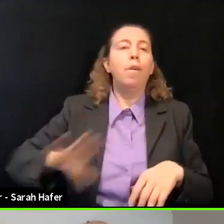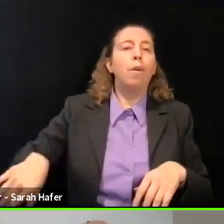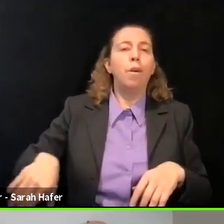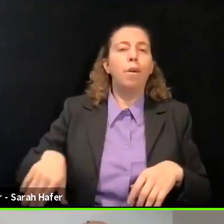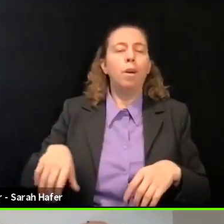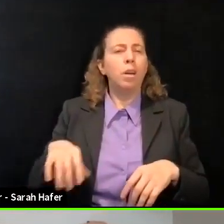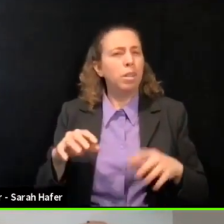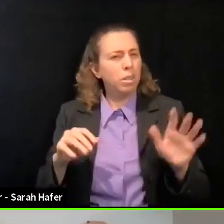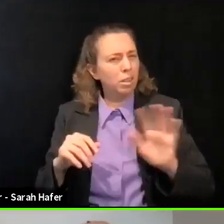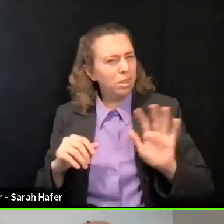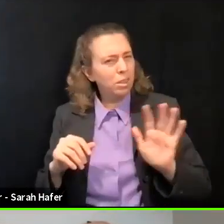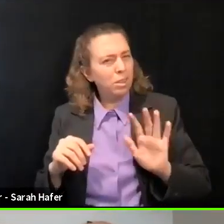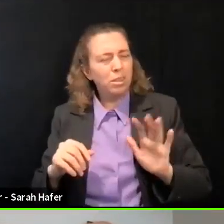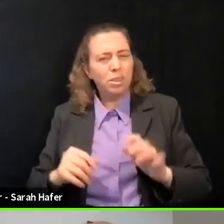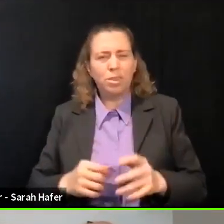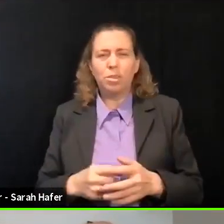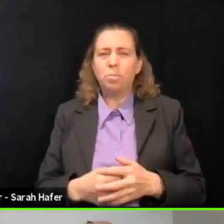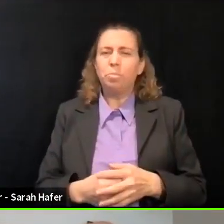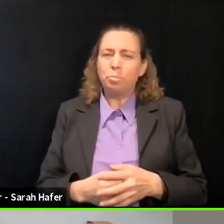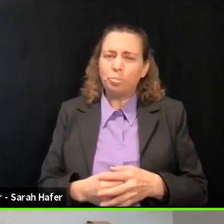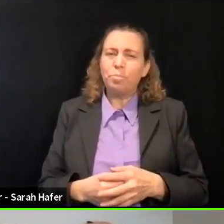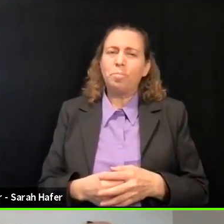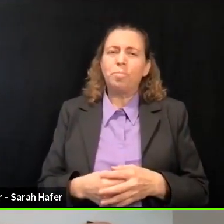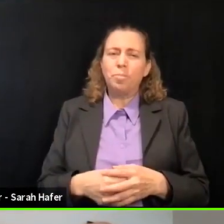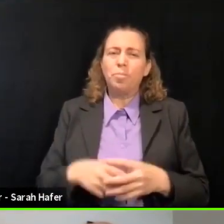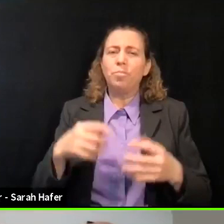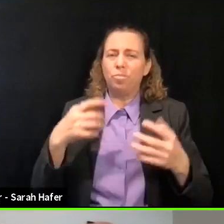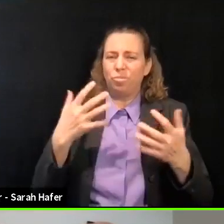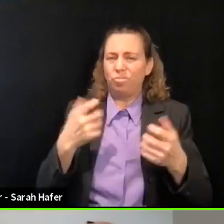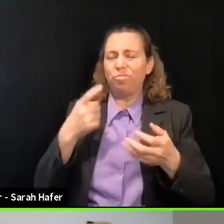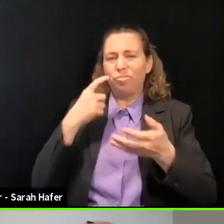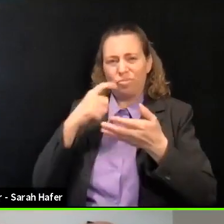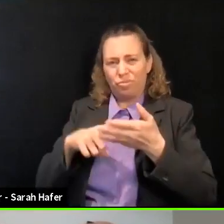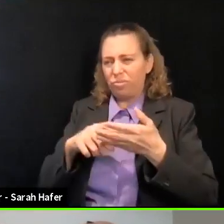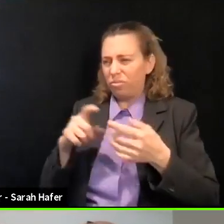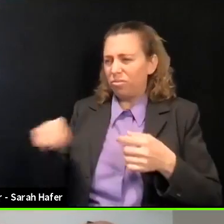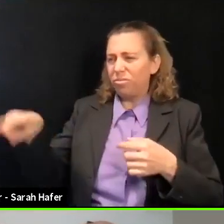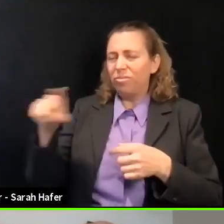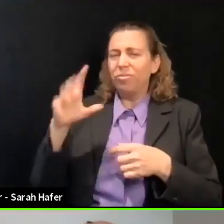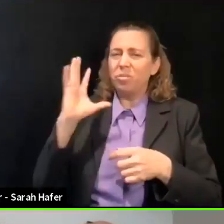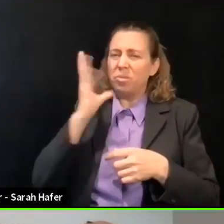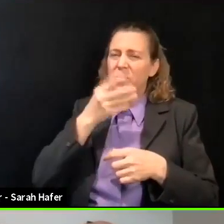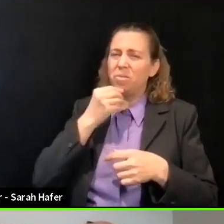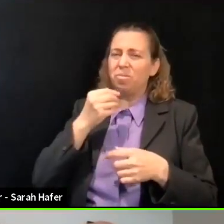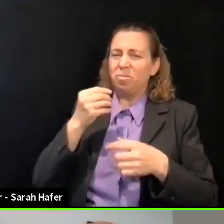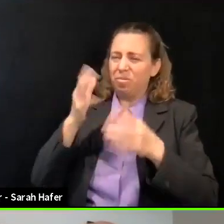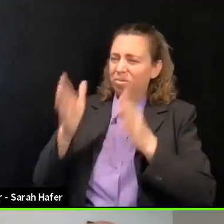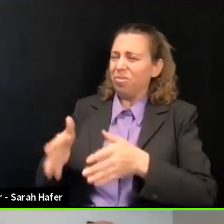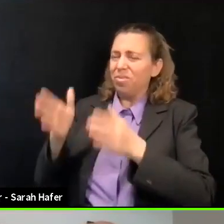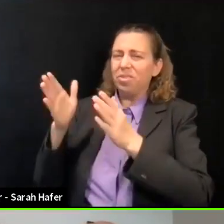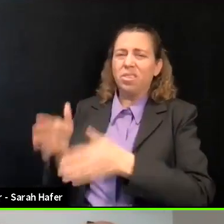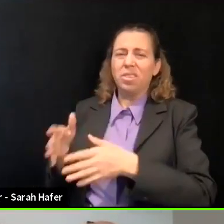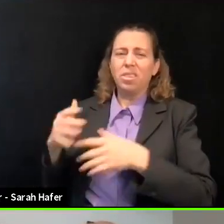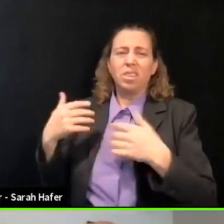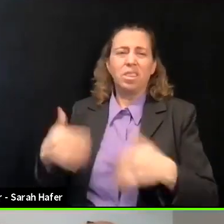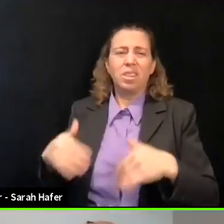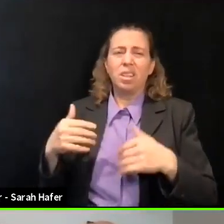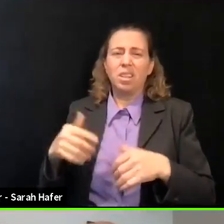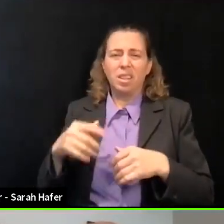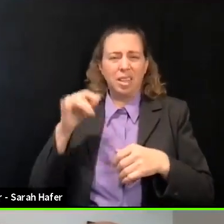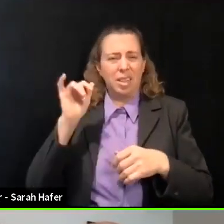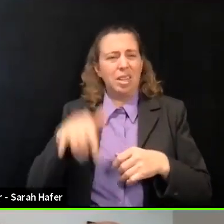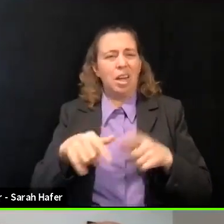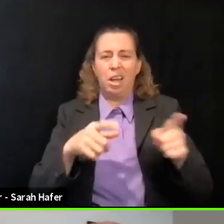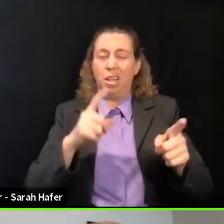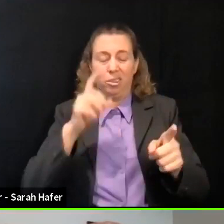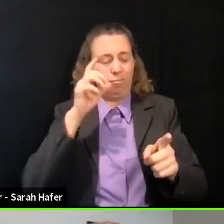life that we want to carry forward in our own. So I think you're exactly right. We are all much